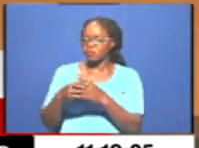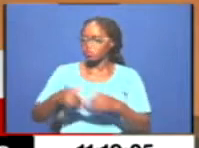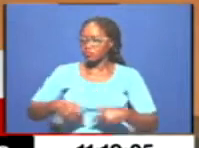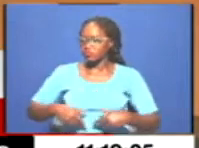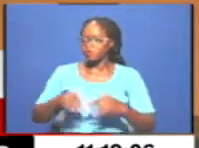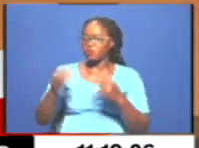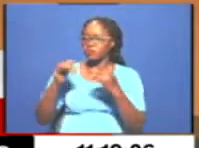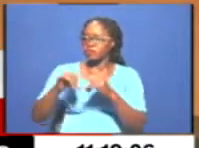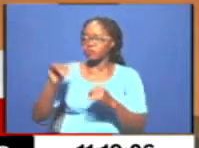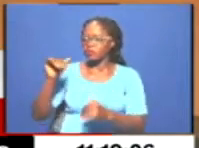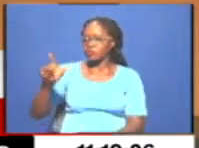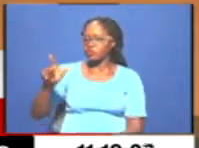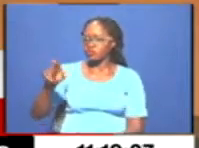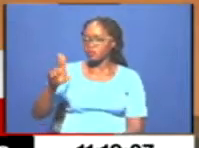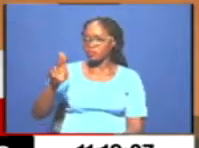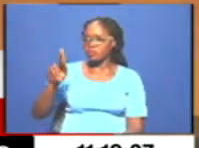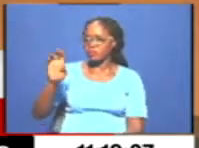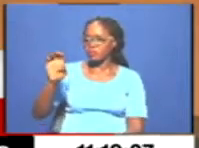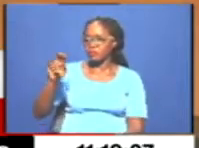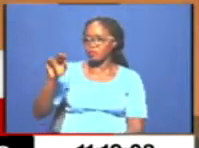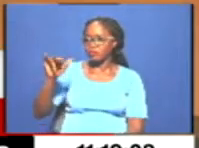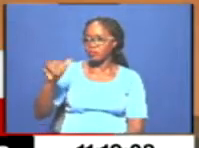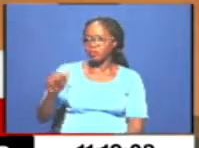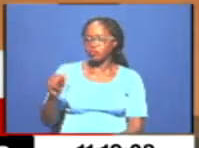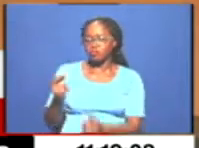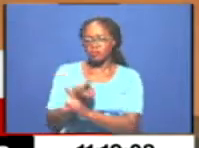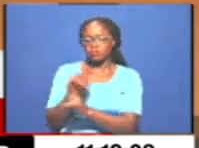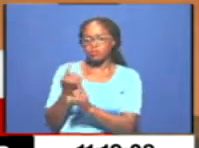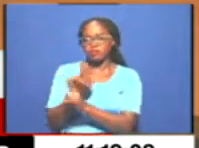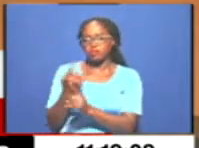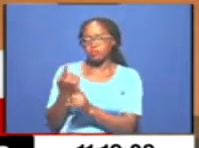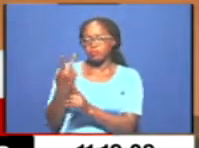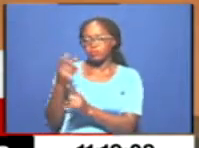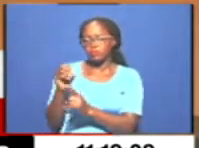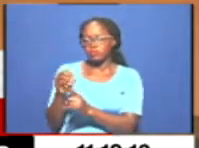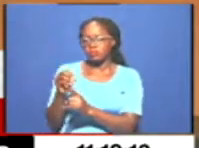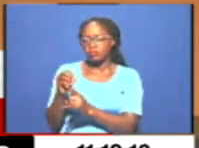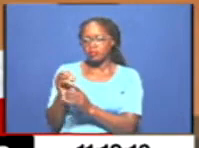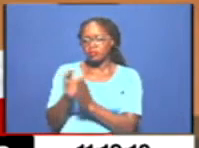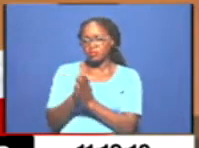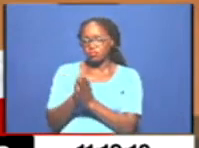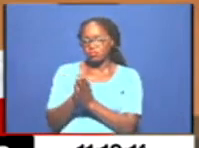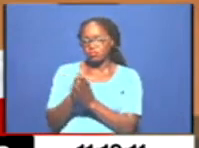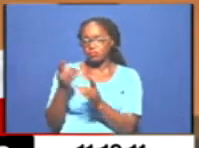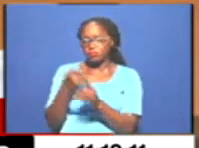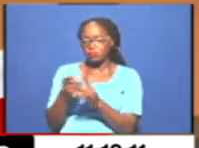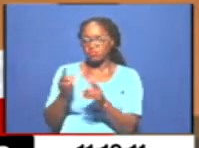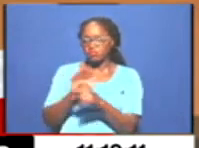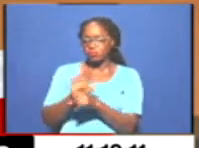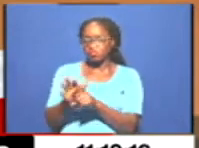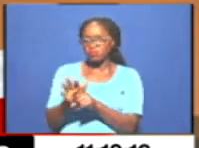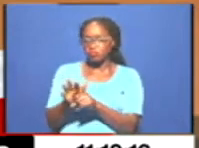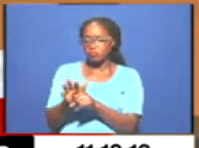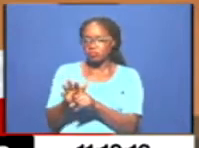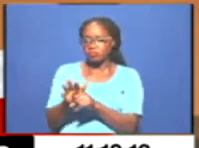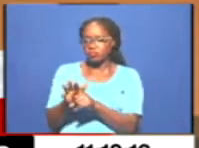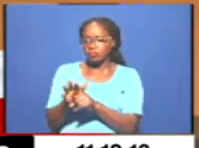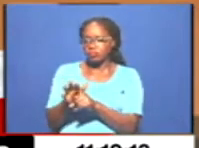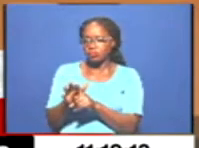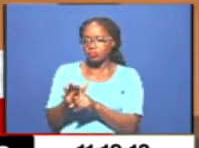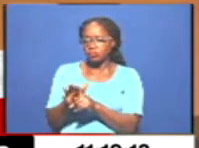Lukenya, where we brought about 20 different disciplines to be trained. Unfortunately, because of the COVID pandemic.